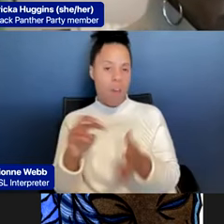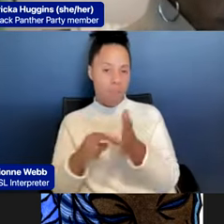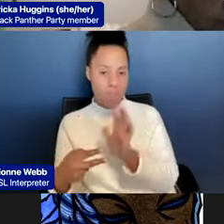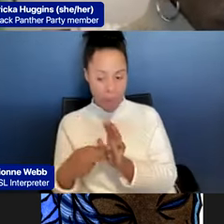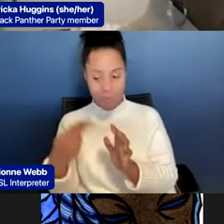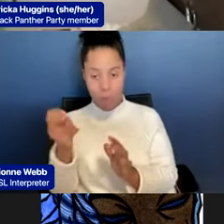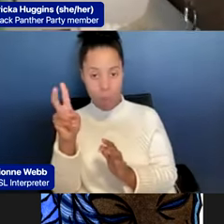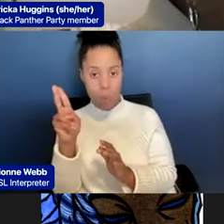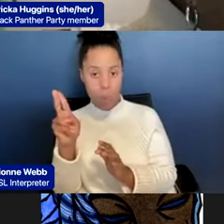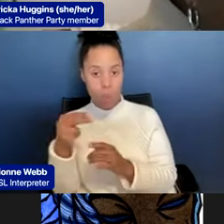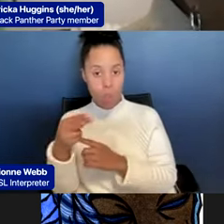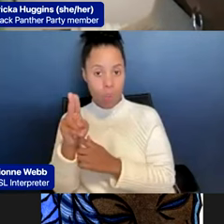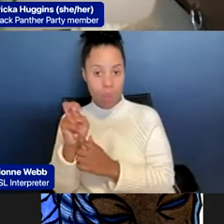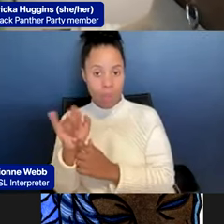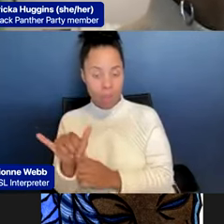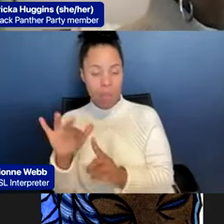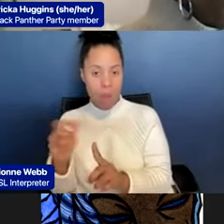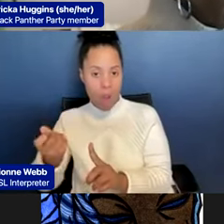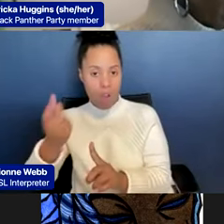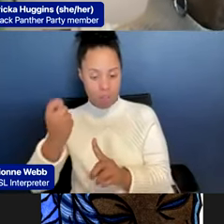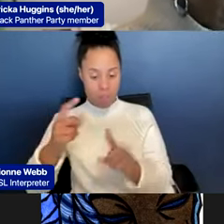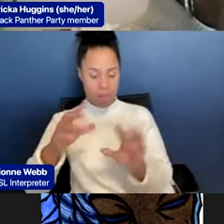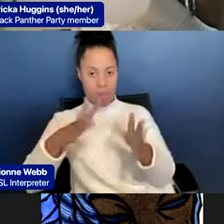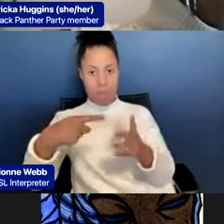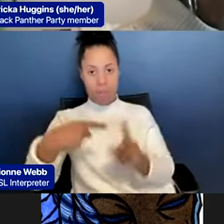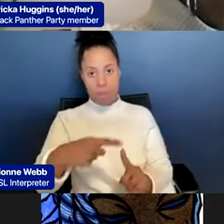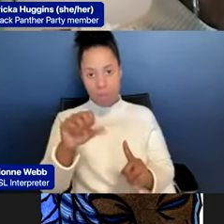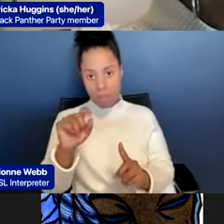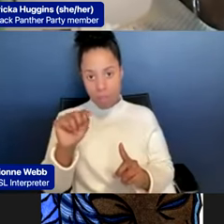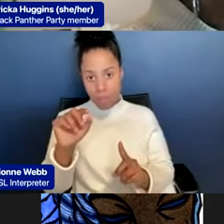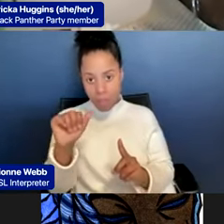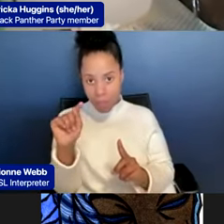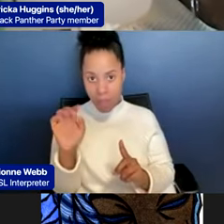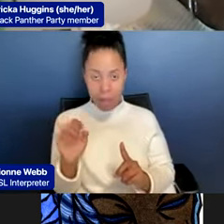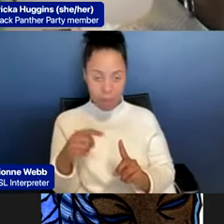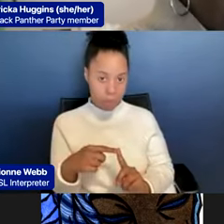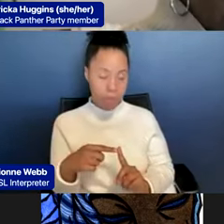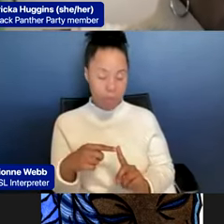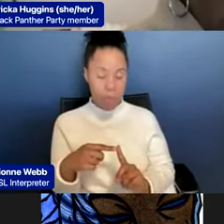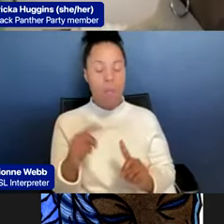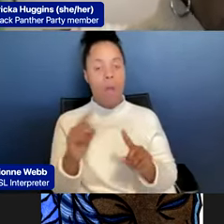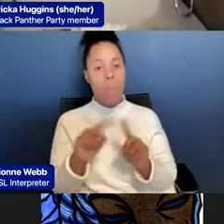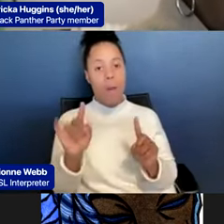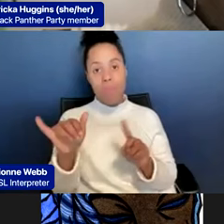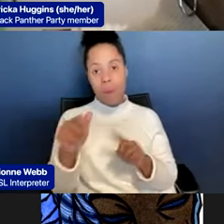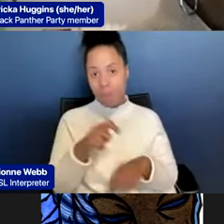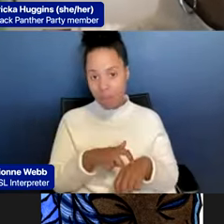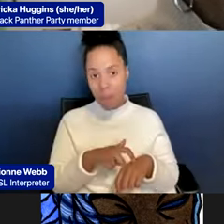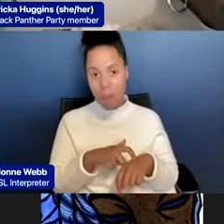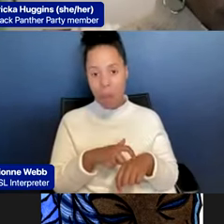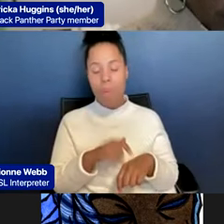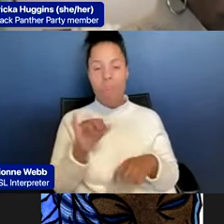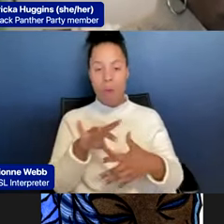of the disillusionment of the nation state. But in that time, within the context of